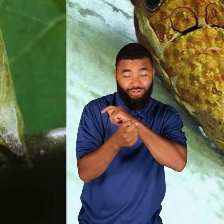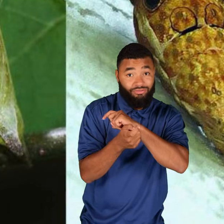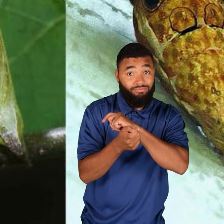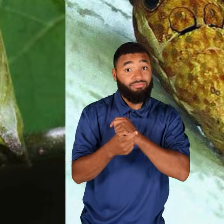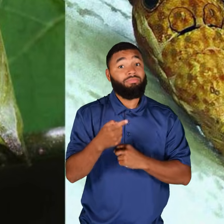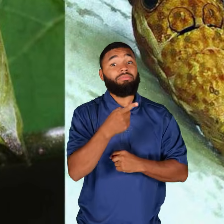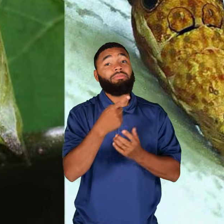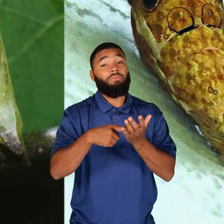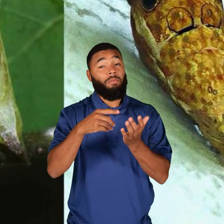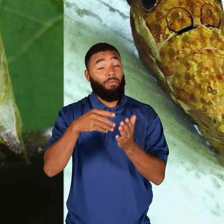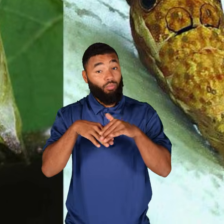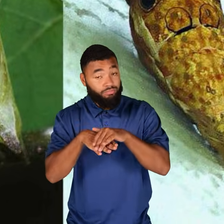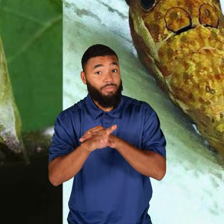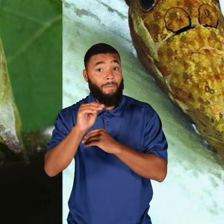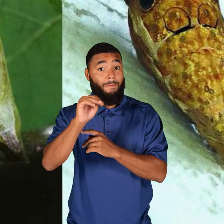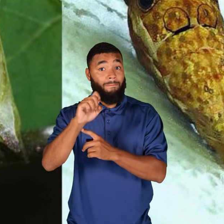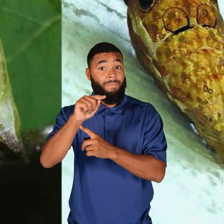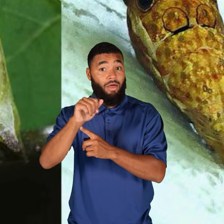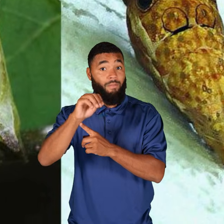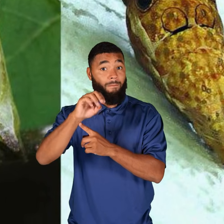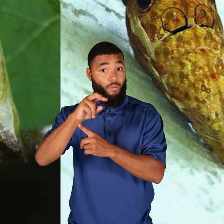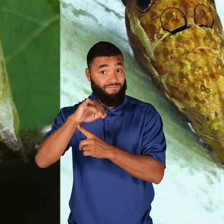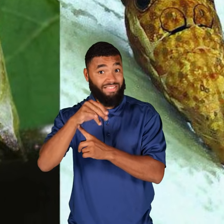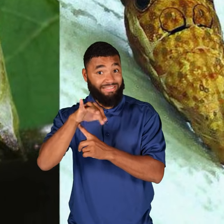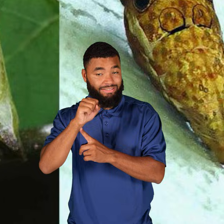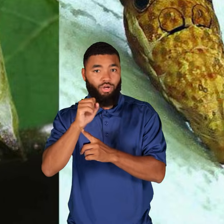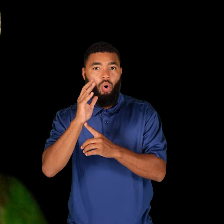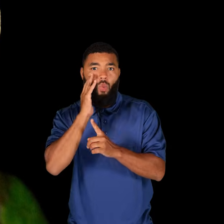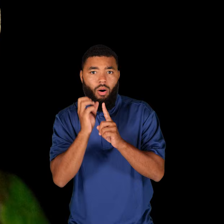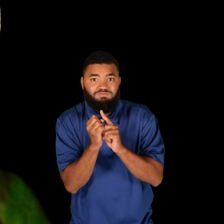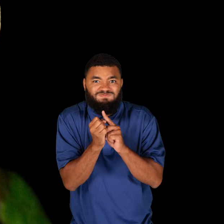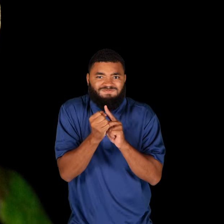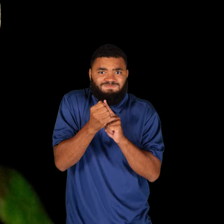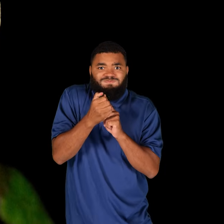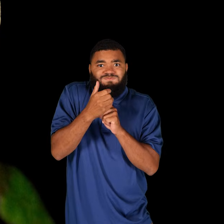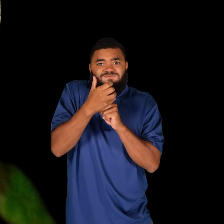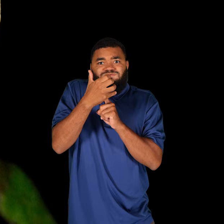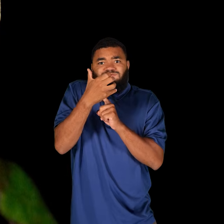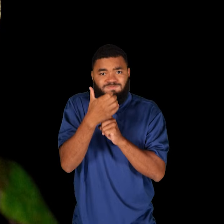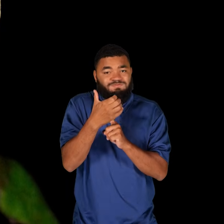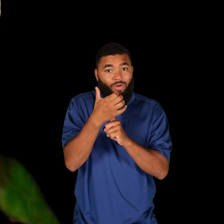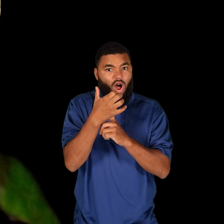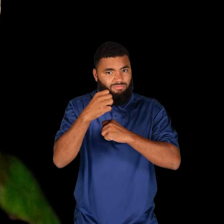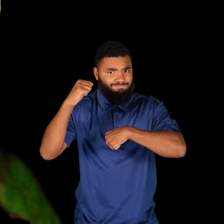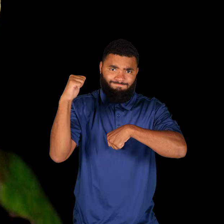As it prepares for its metamorphosis, it forms a chrysalis. The hard shell protects it as